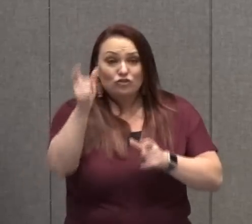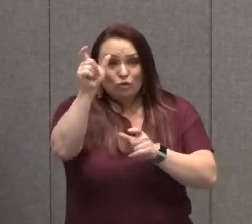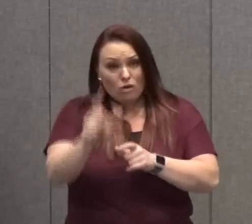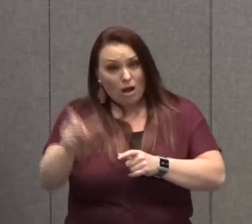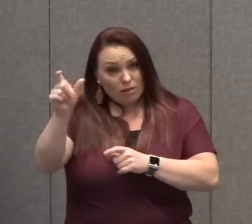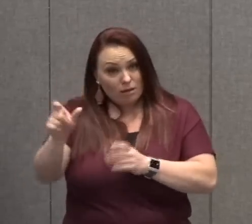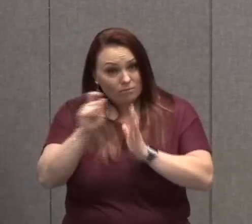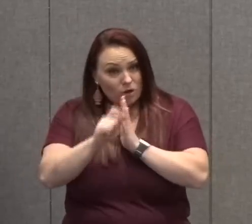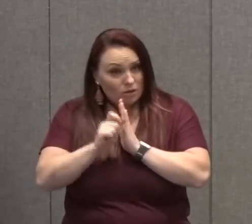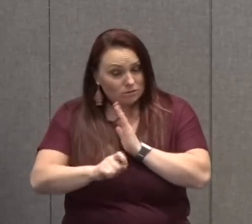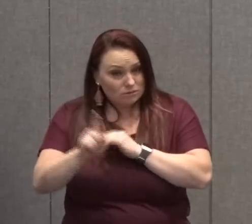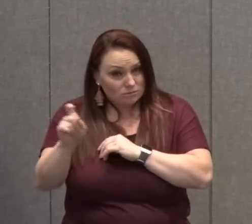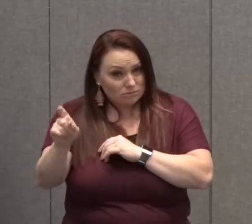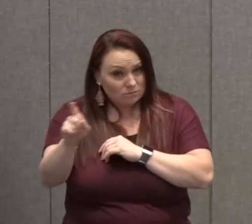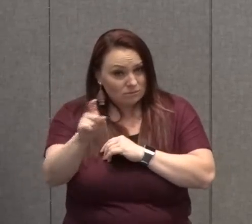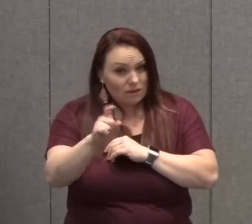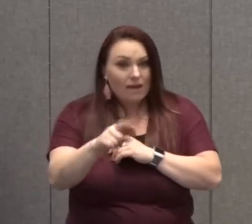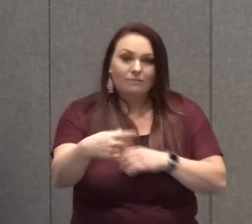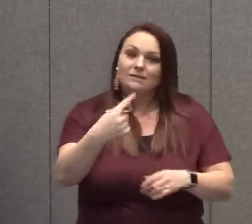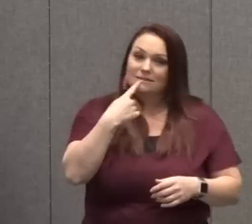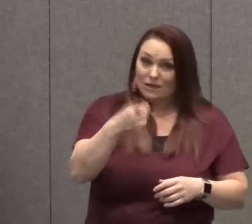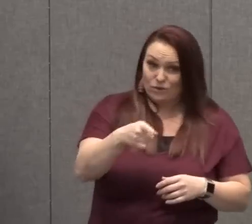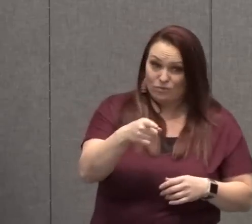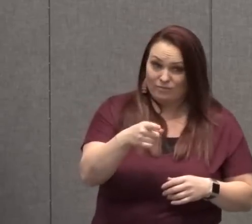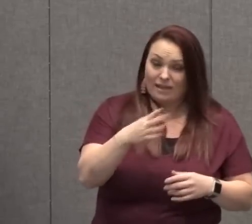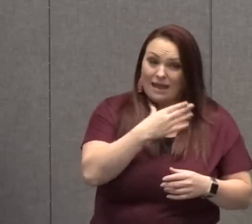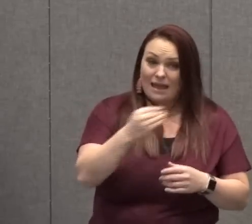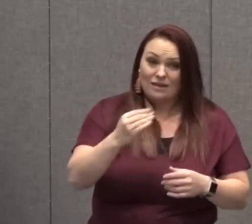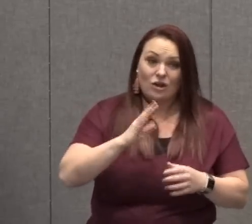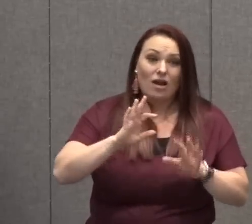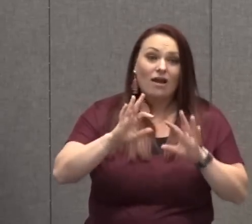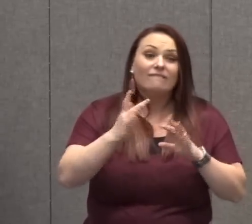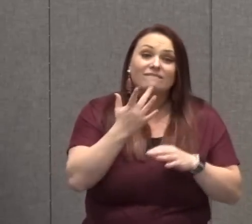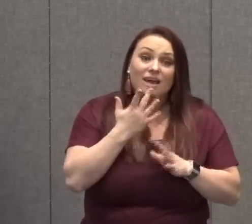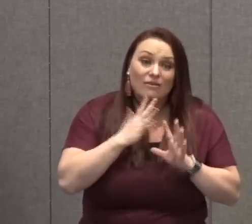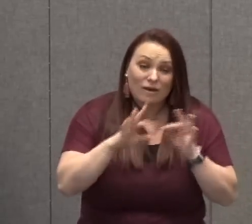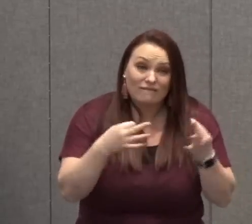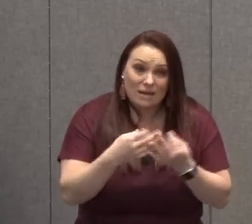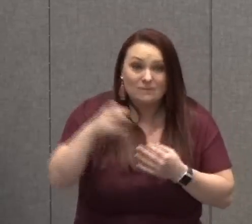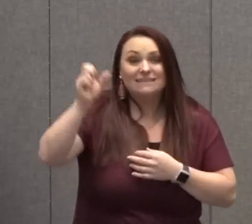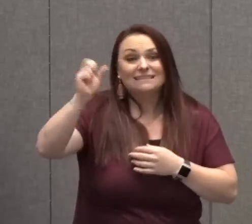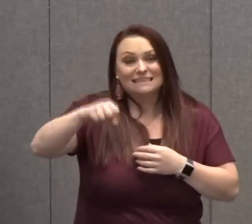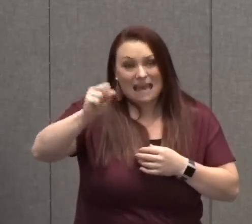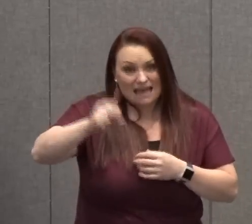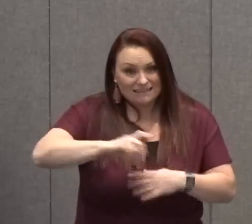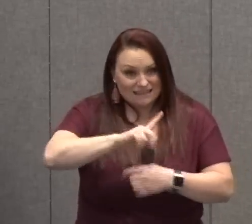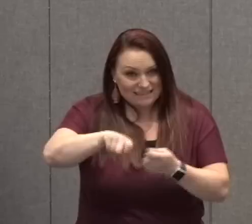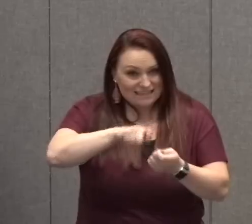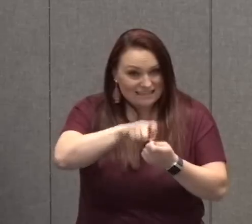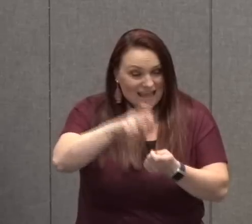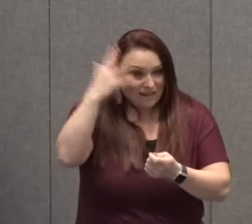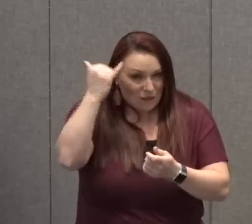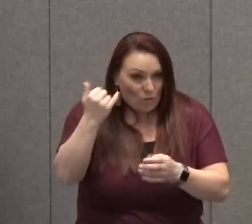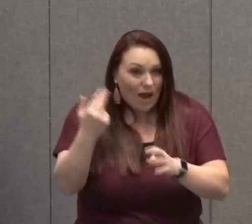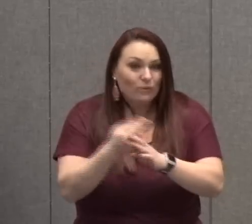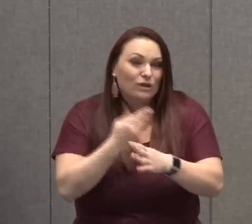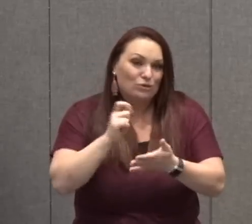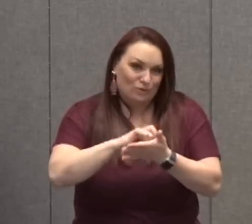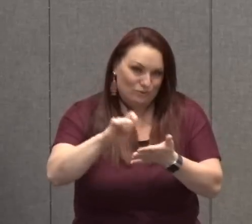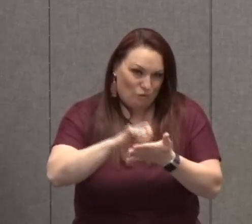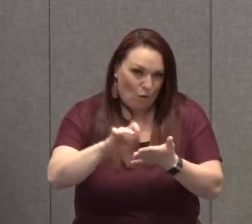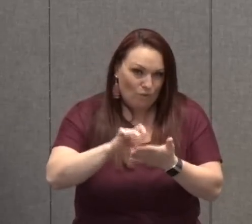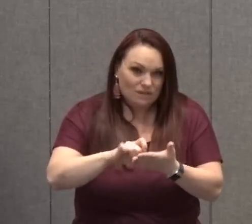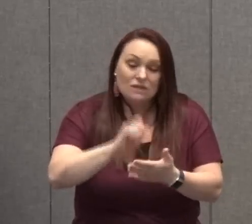this and I'm gonna tell all our favorite families out there. Yes. That is exactly why we take notes. It's to help us